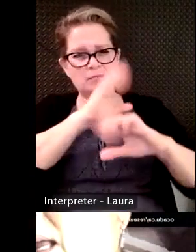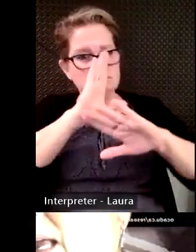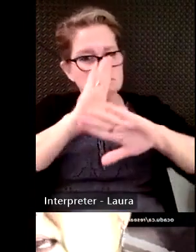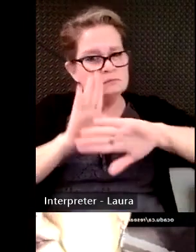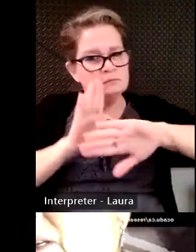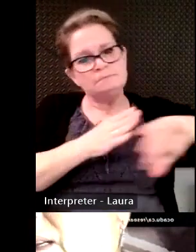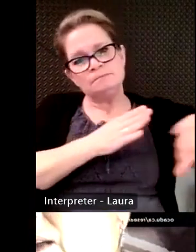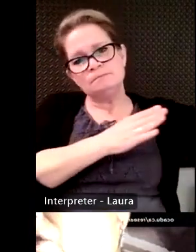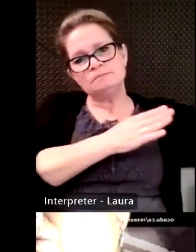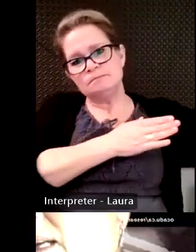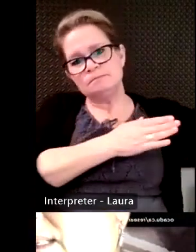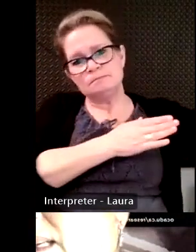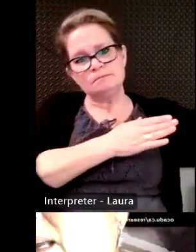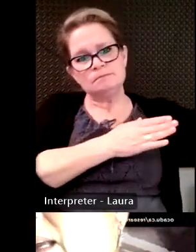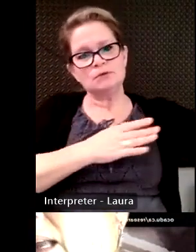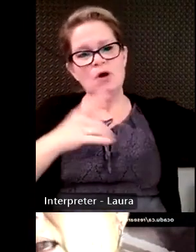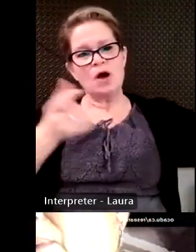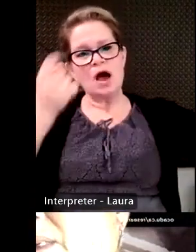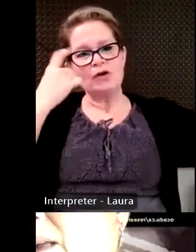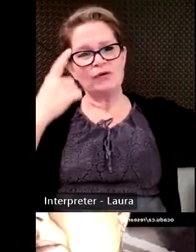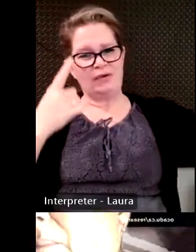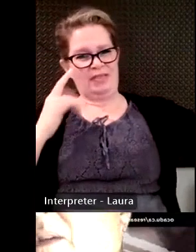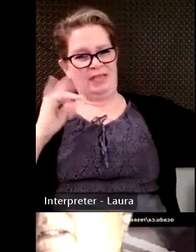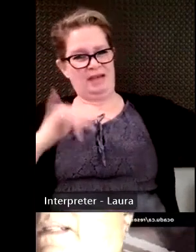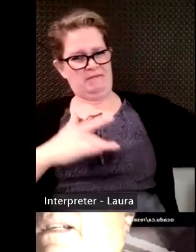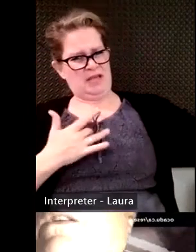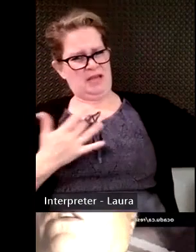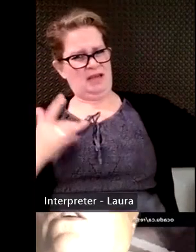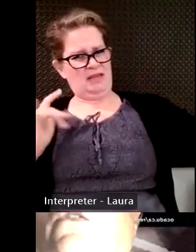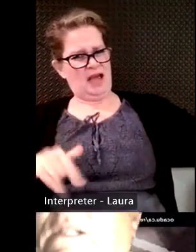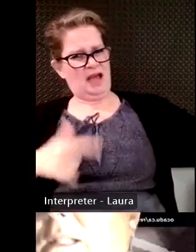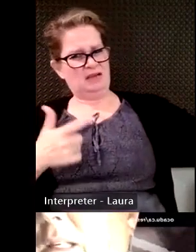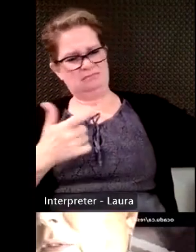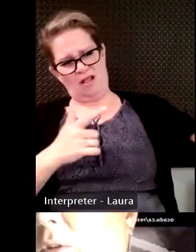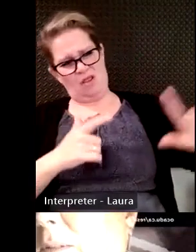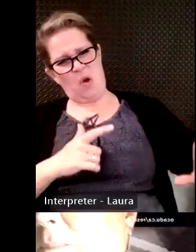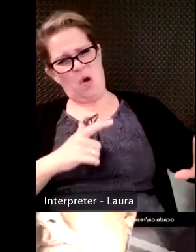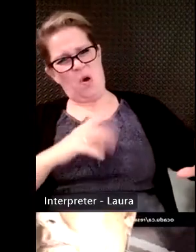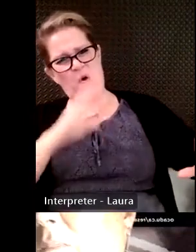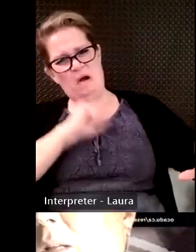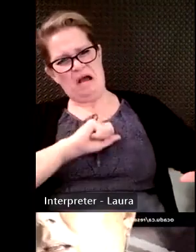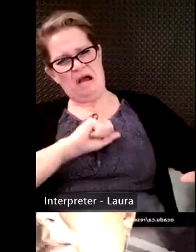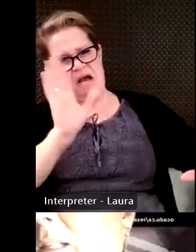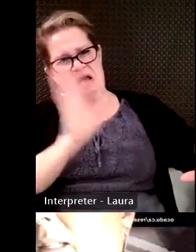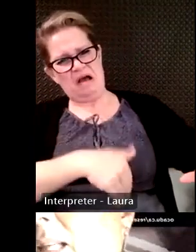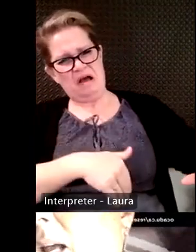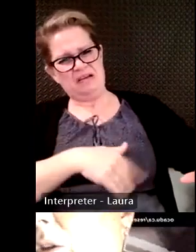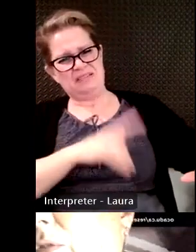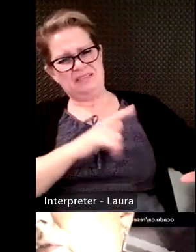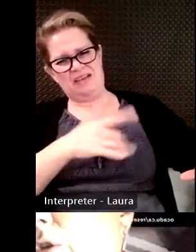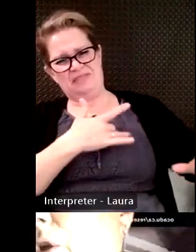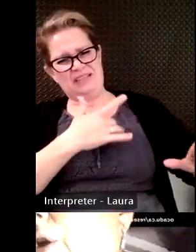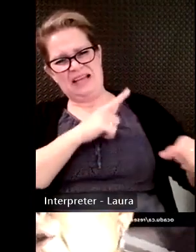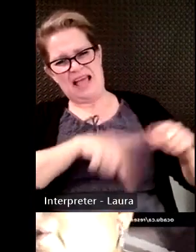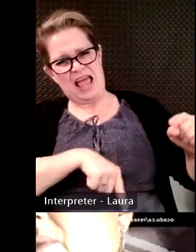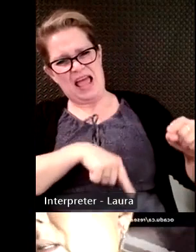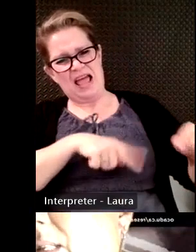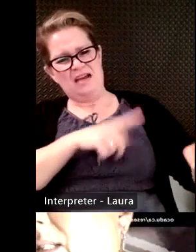slow, aged, crazy, inept, parasitic, or deceitful. The desire for